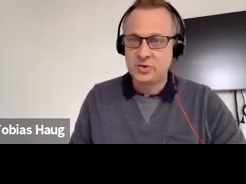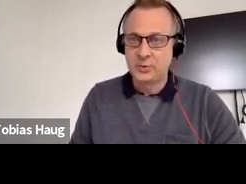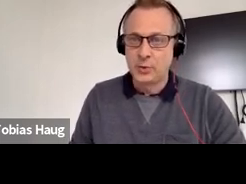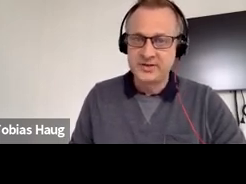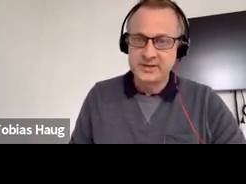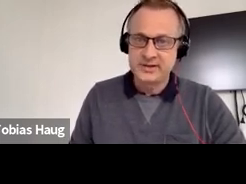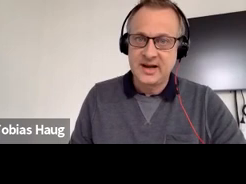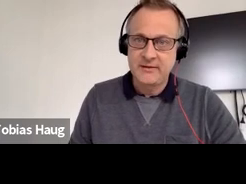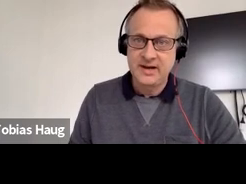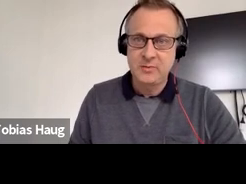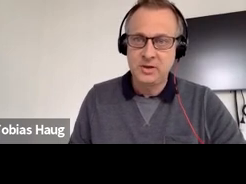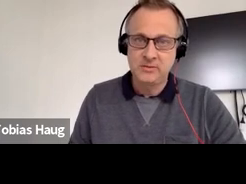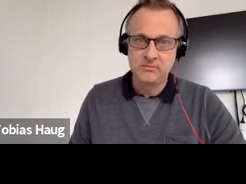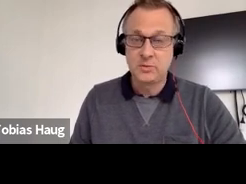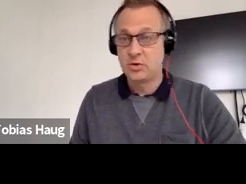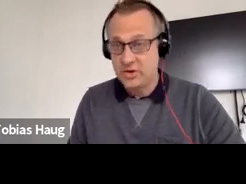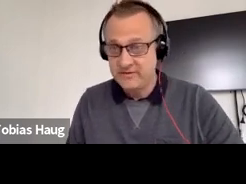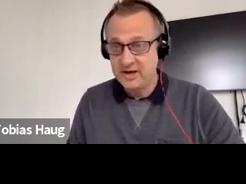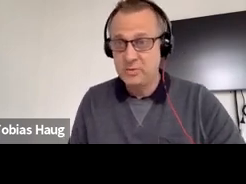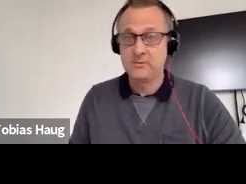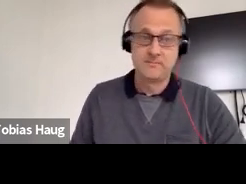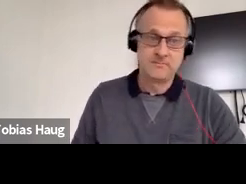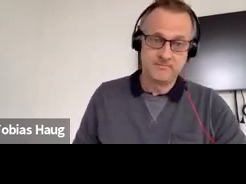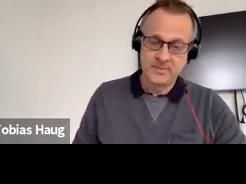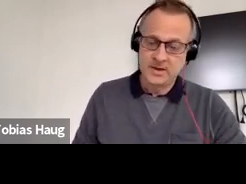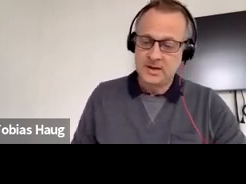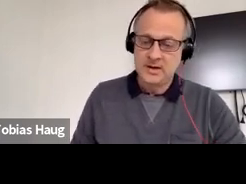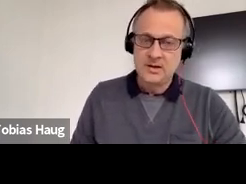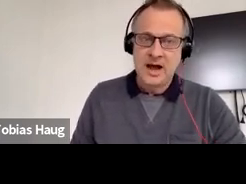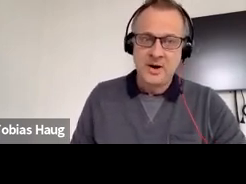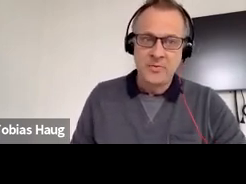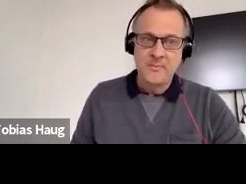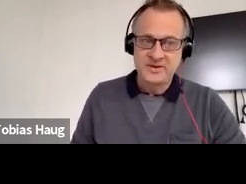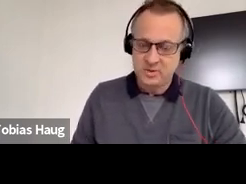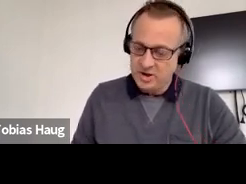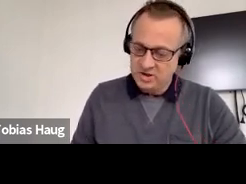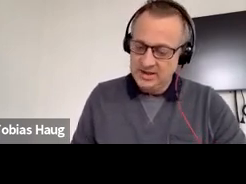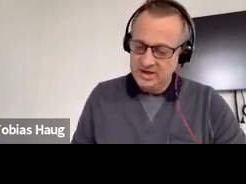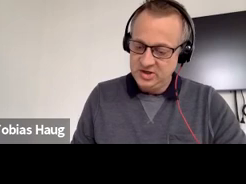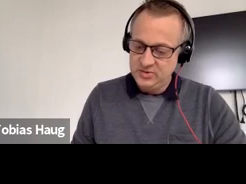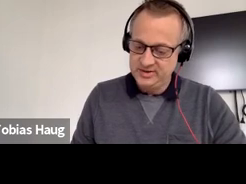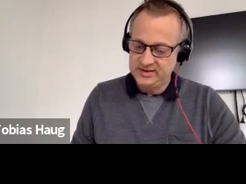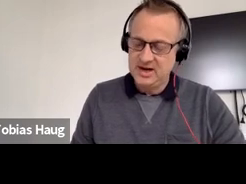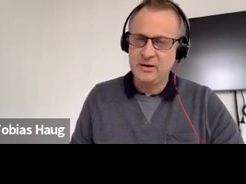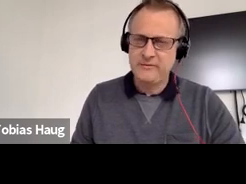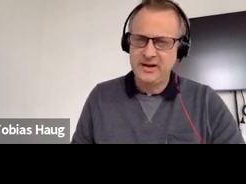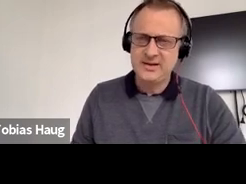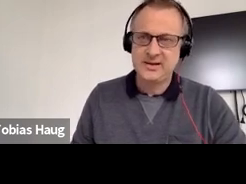language resources that are available or not available, about methodological issues